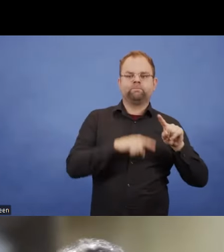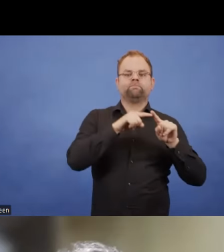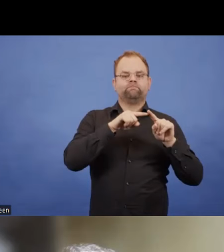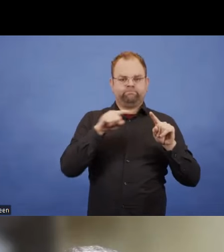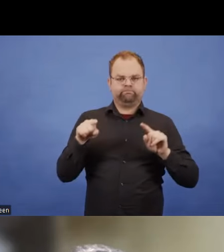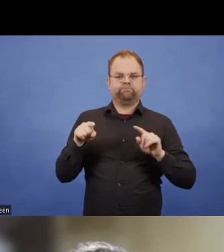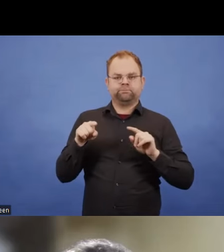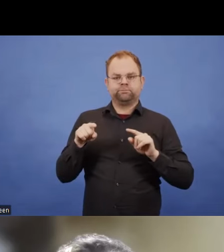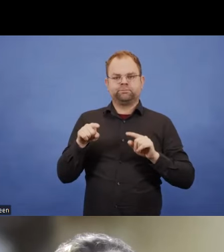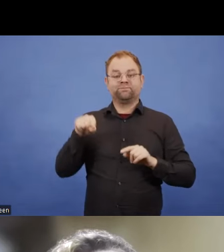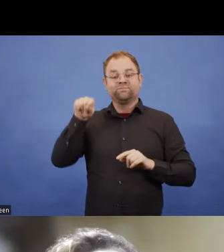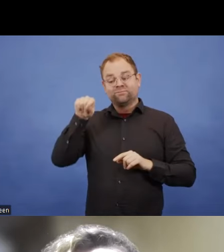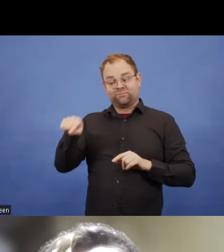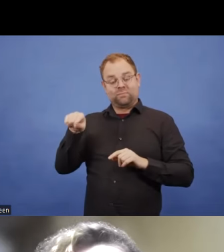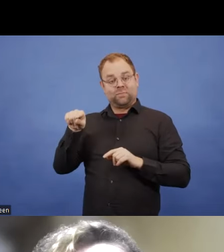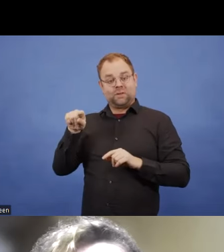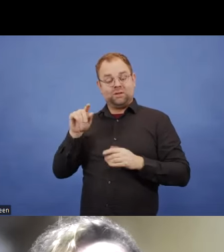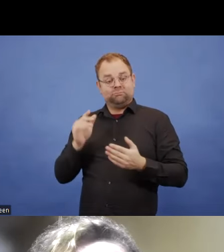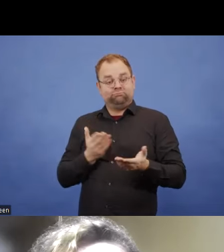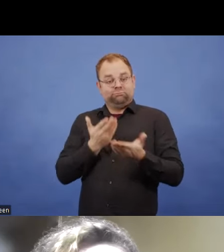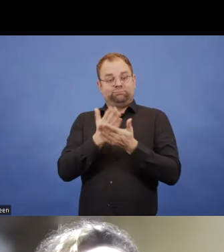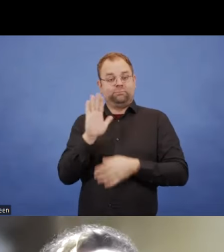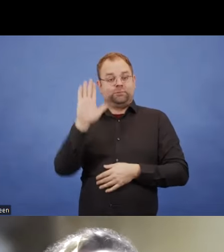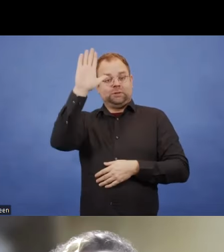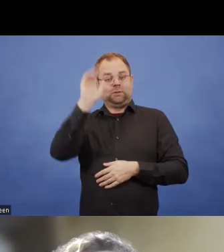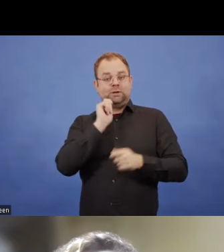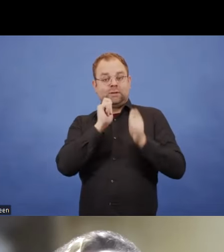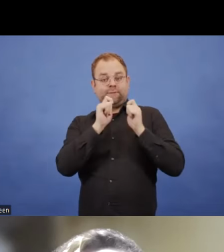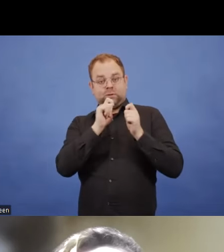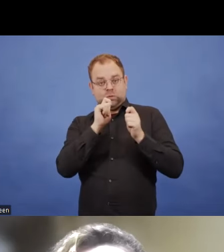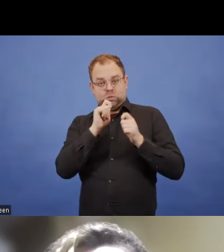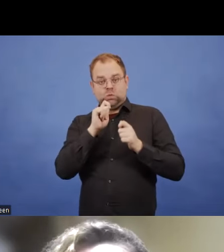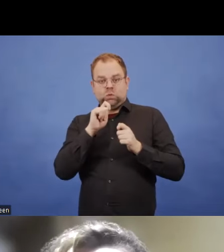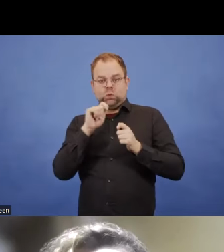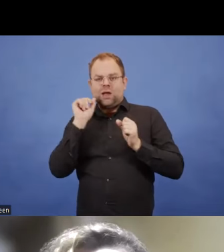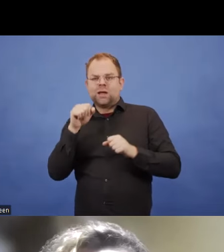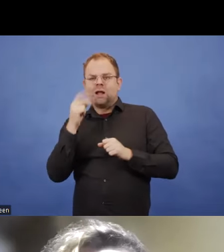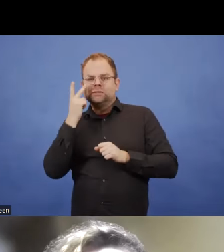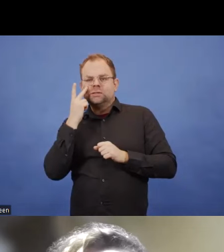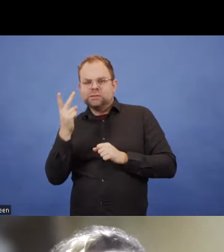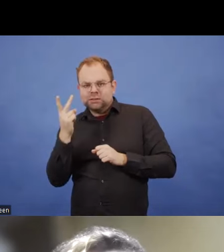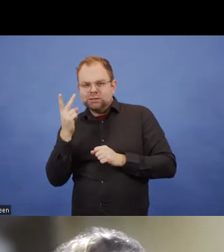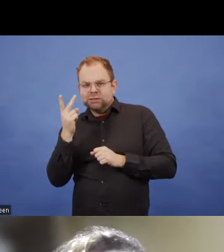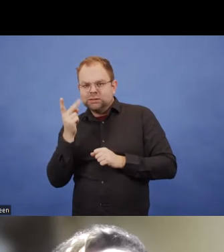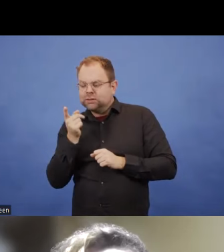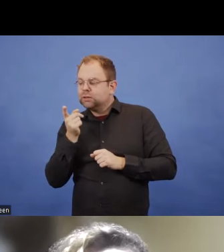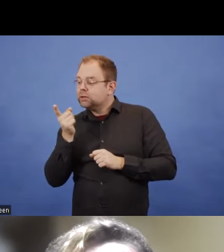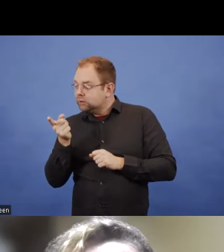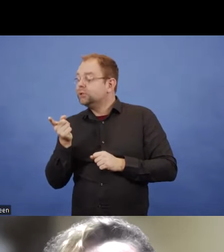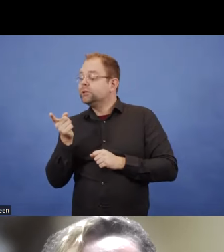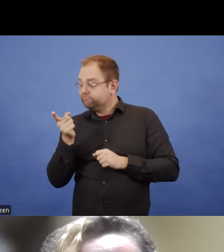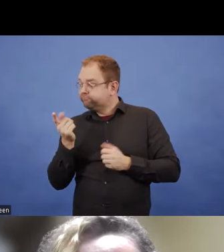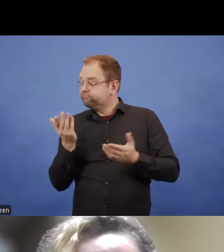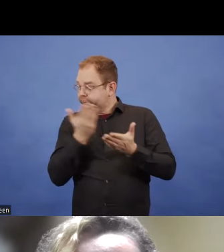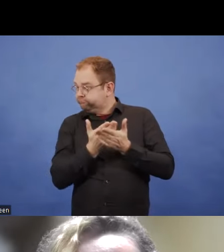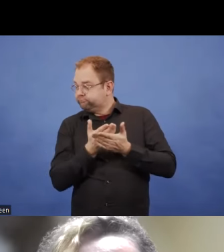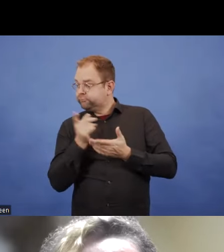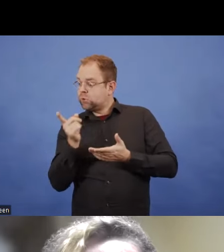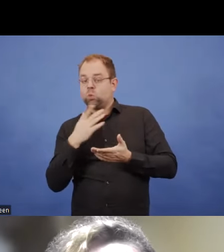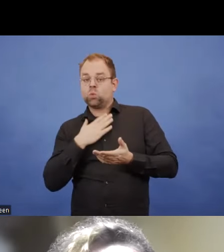As you see, and as I just mentioned at the beginning of the presentation, this is actually a collaboration. It's not just an asylum seeker